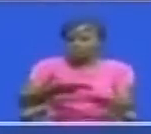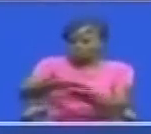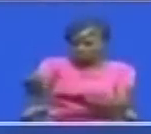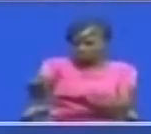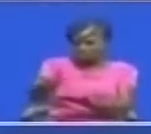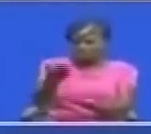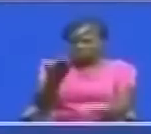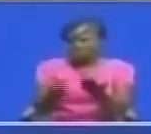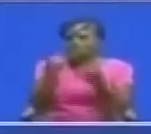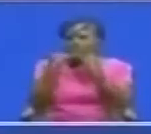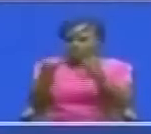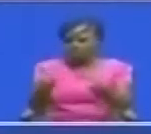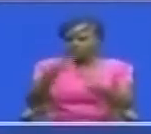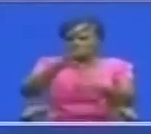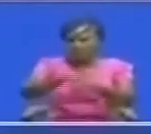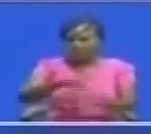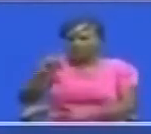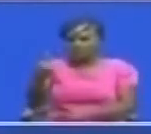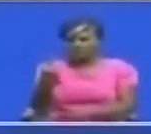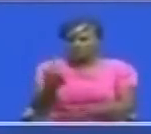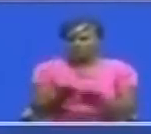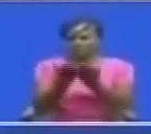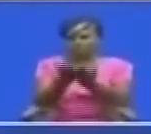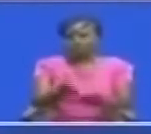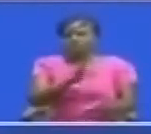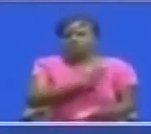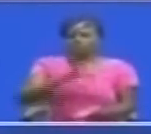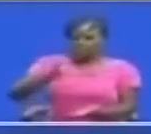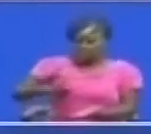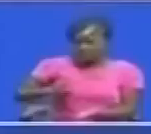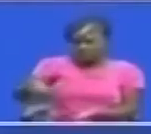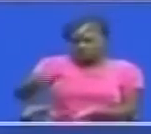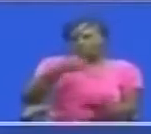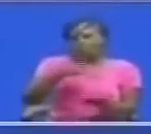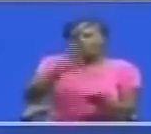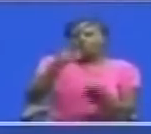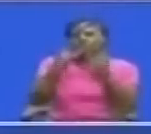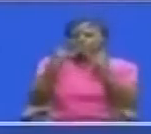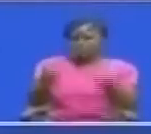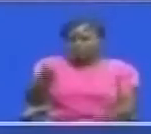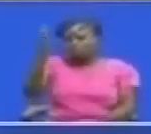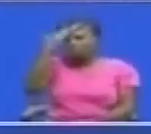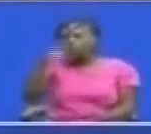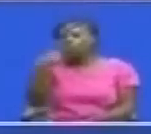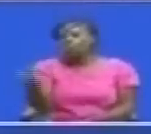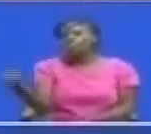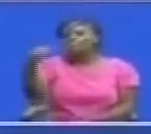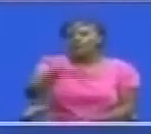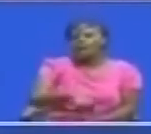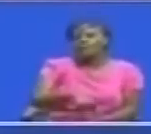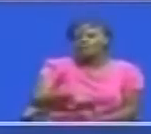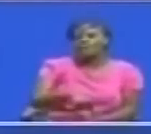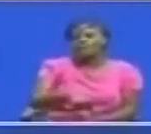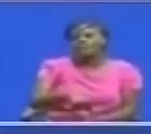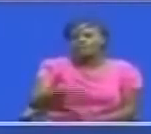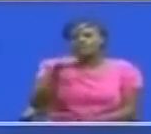maybe information should be brought forward to the managing committee, just so that more information is gotten to know whom are we selling to,